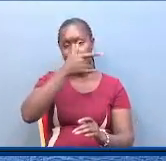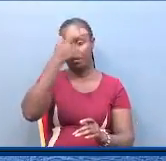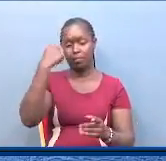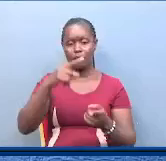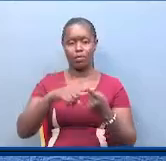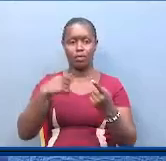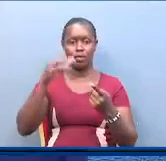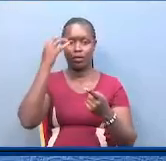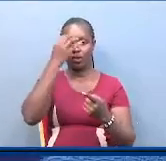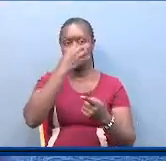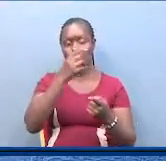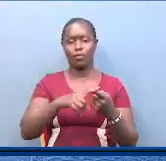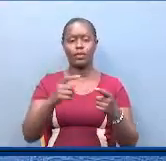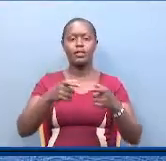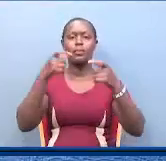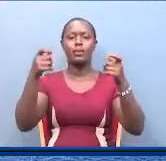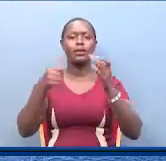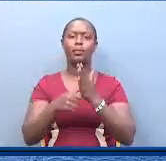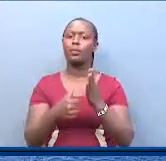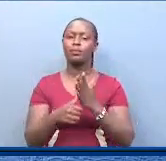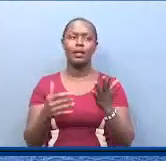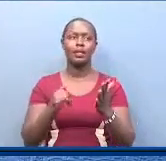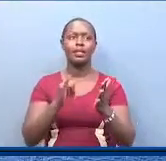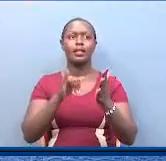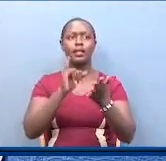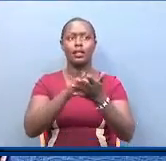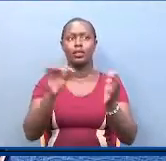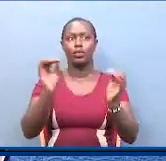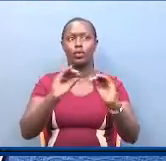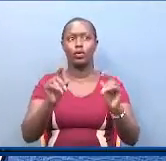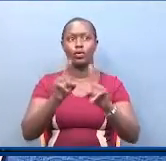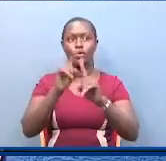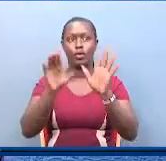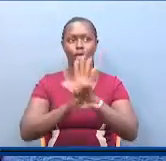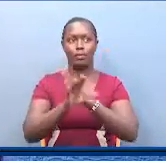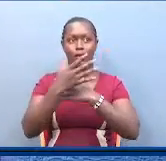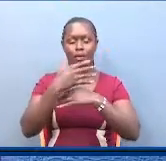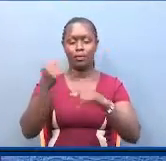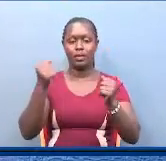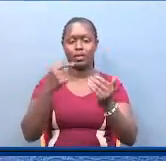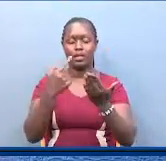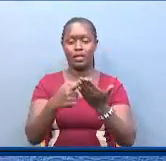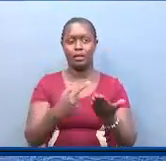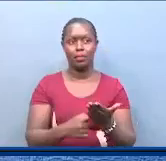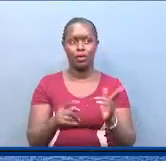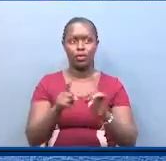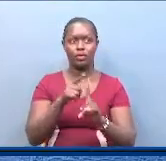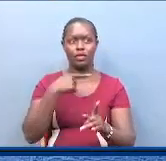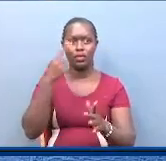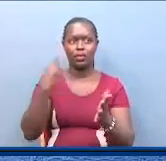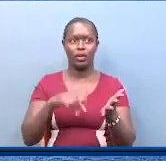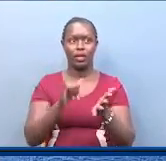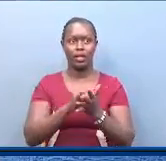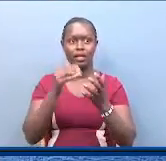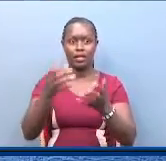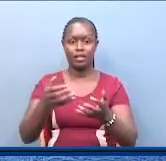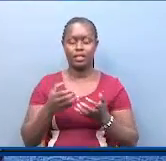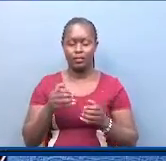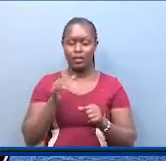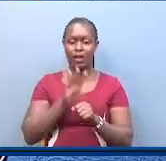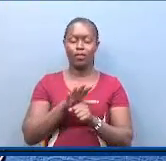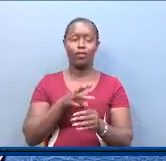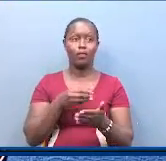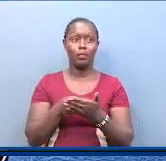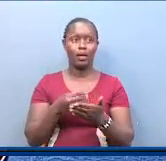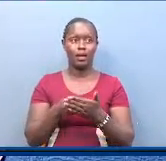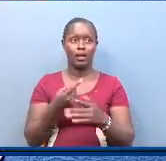was the biggest impediment. Not just that. During the deputy president debate, she said that she received millions